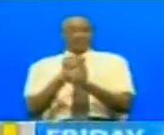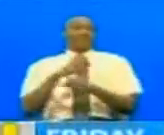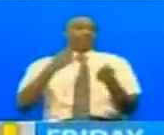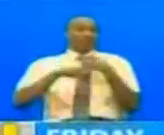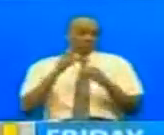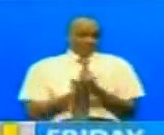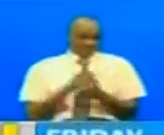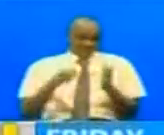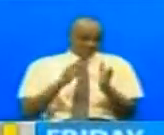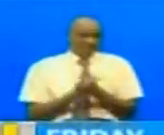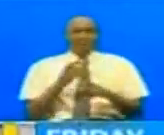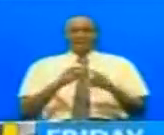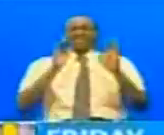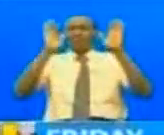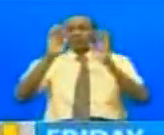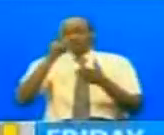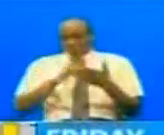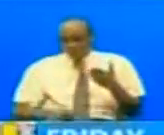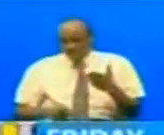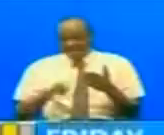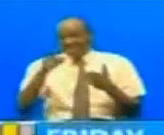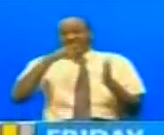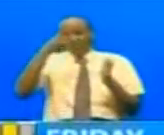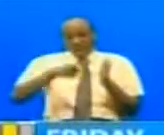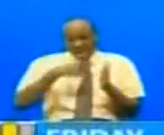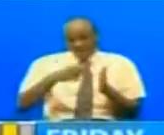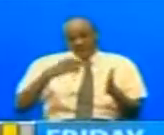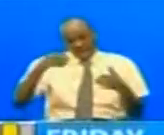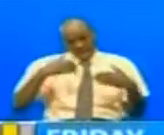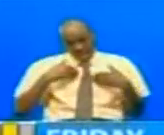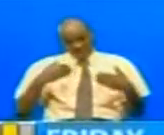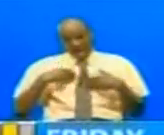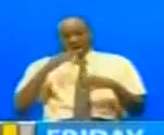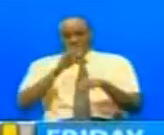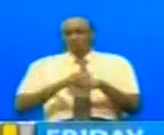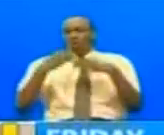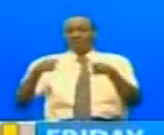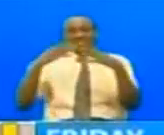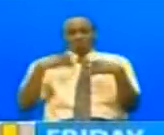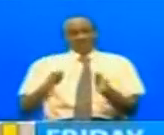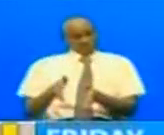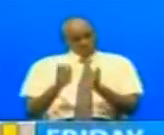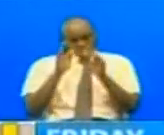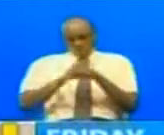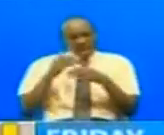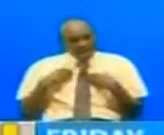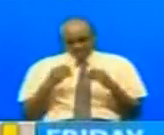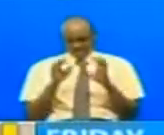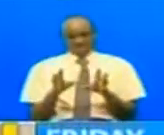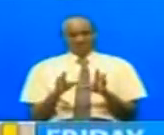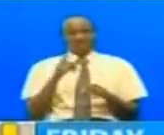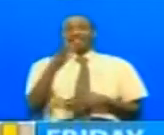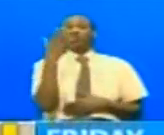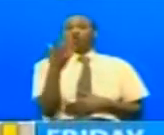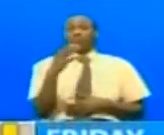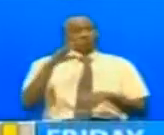factory, the most important of which being that the factory did not have a proper waste disposal system. The documents available to